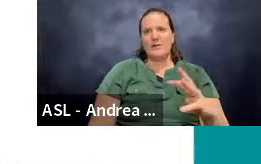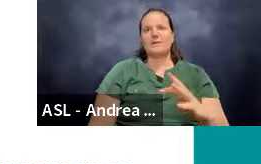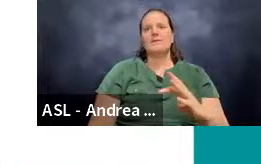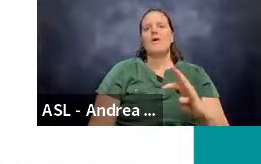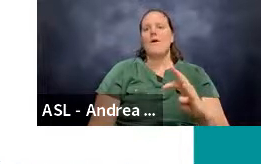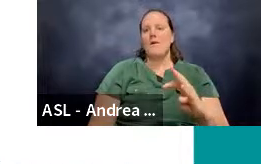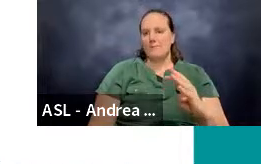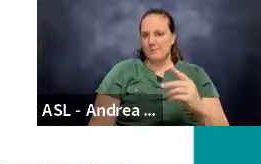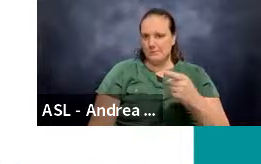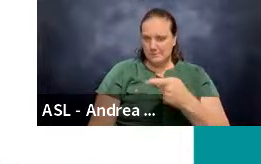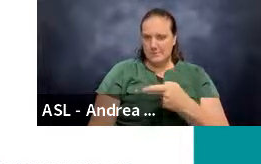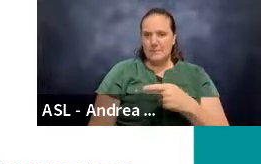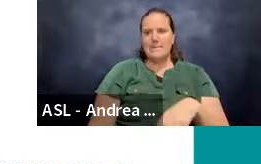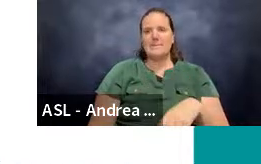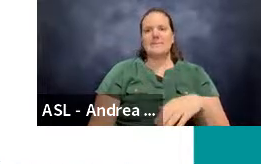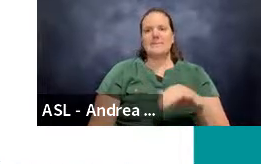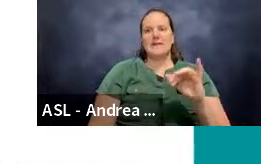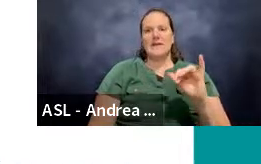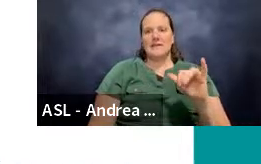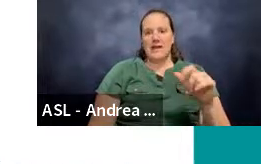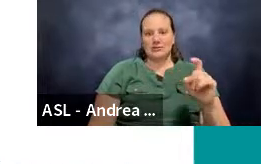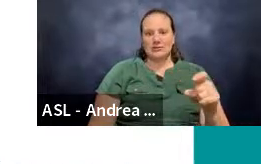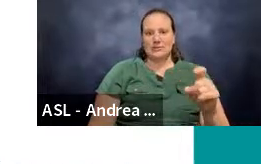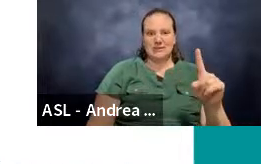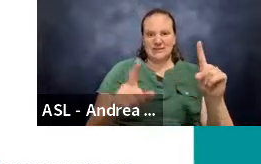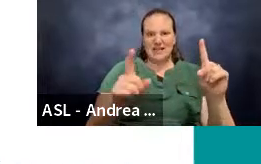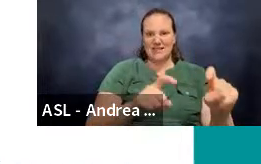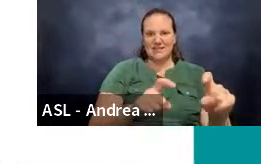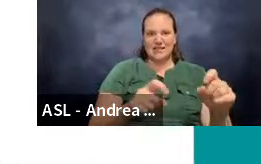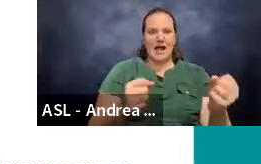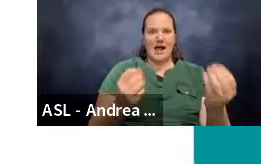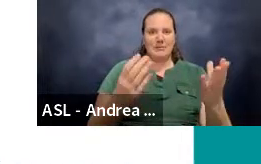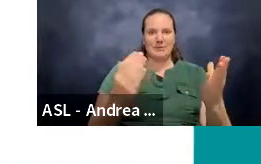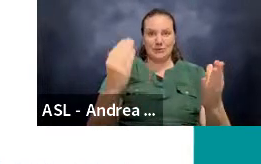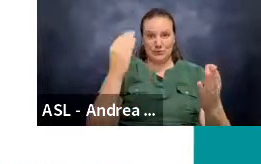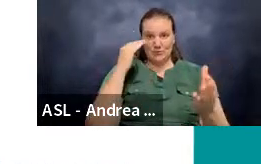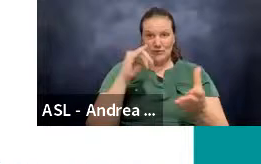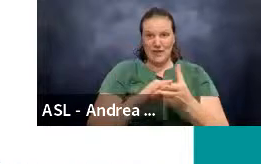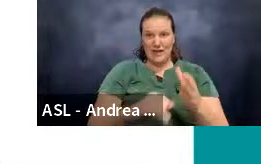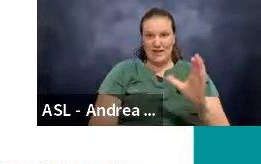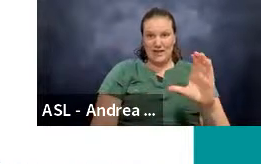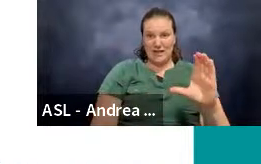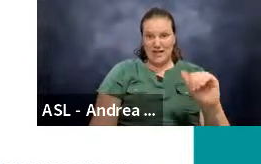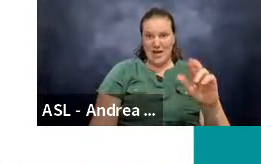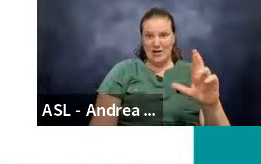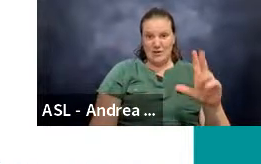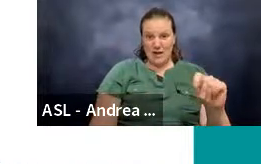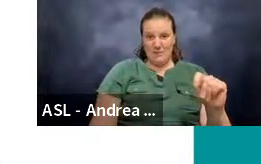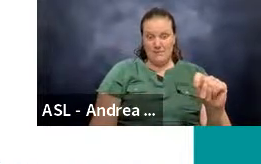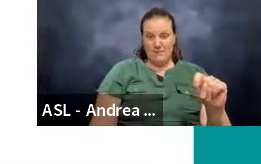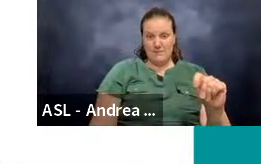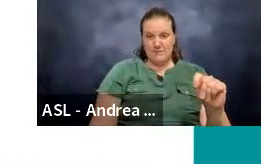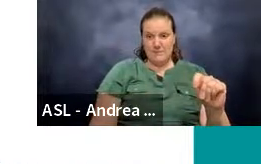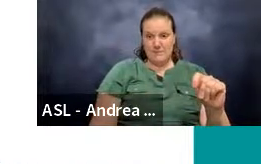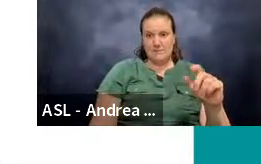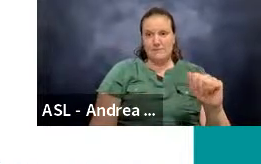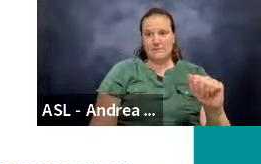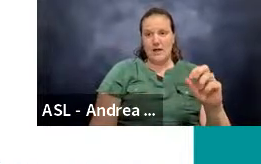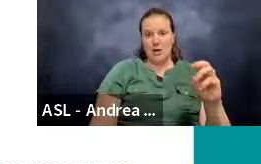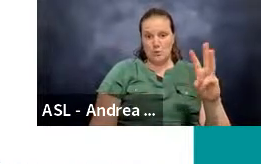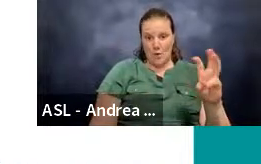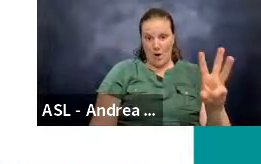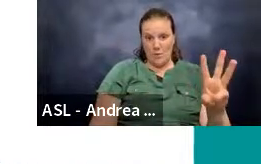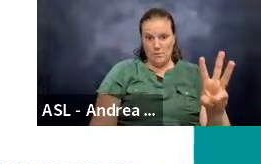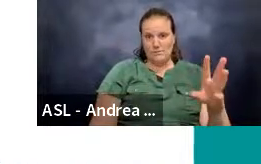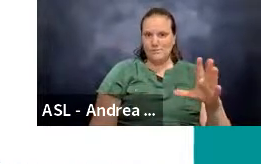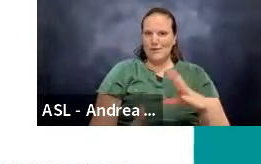See, that should have been a test. I wonder how many of us knew what that was. The set menu caret arrow to access.